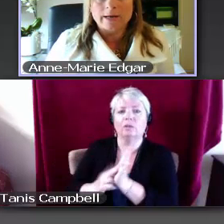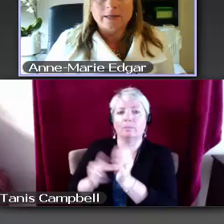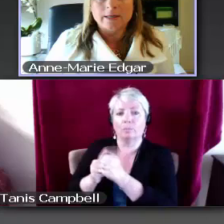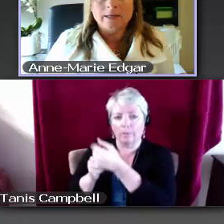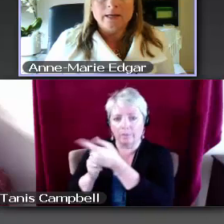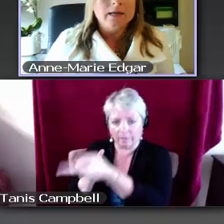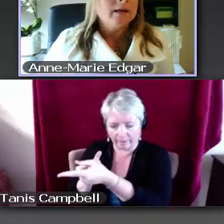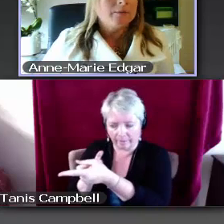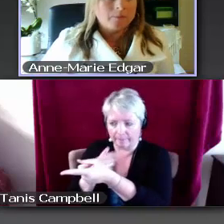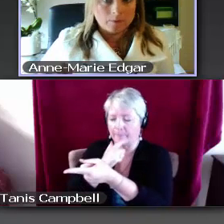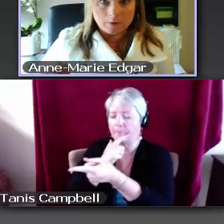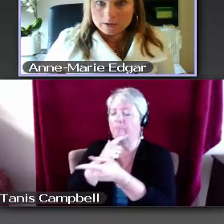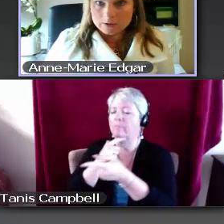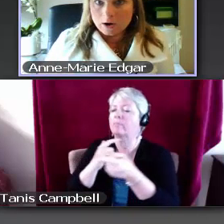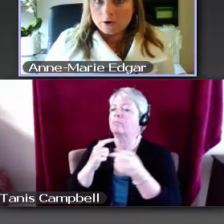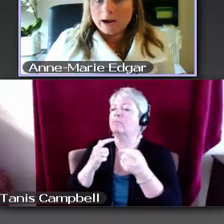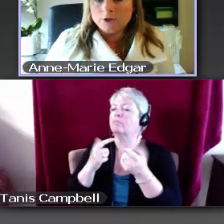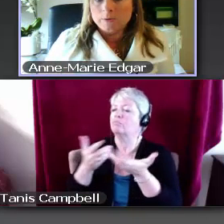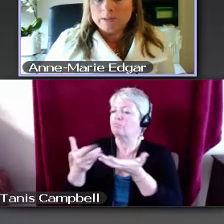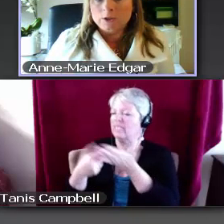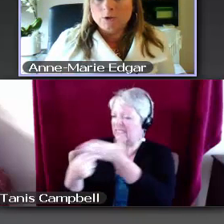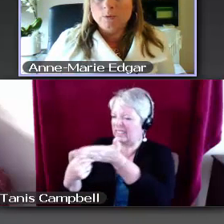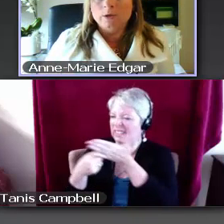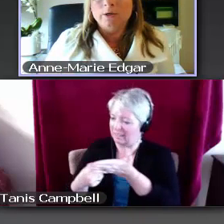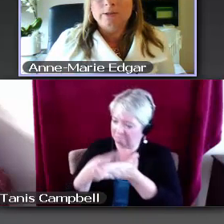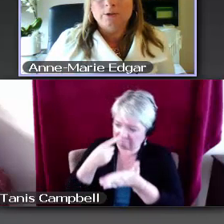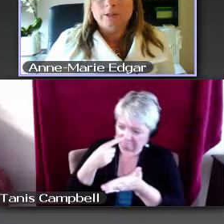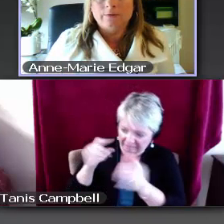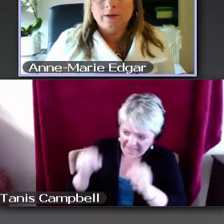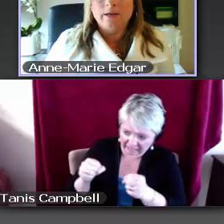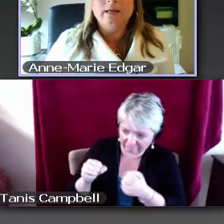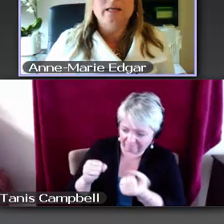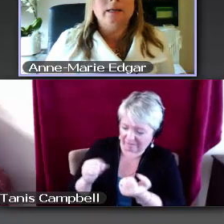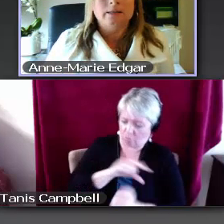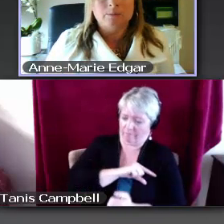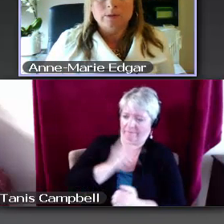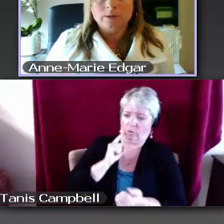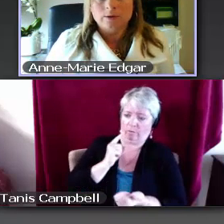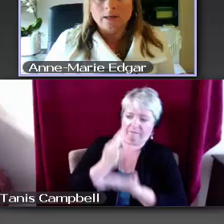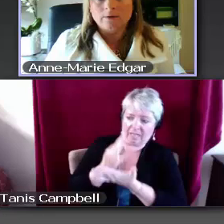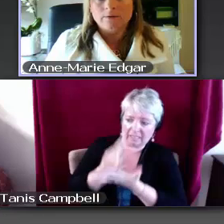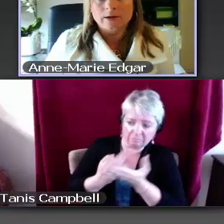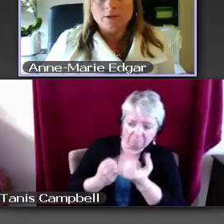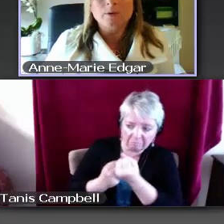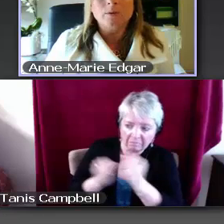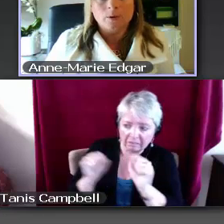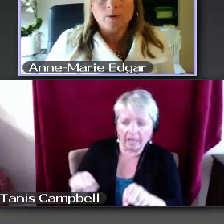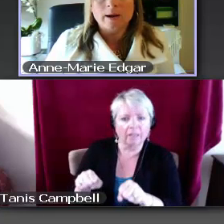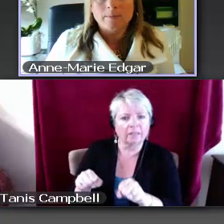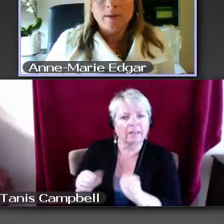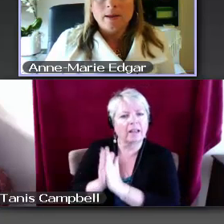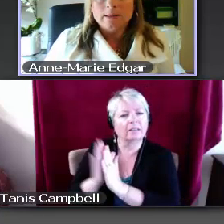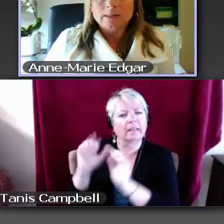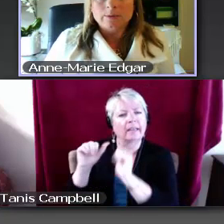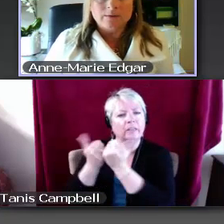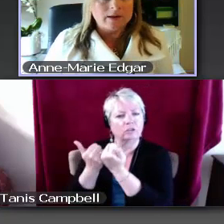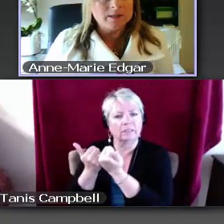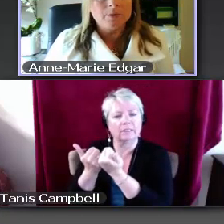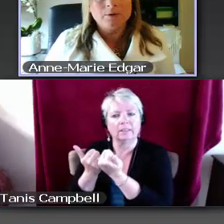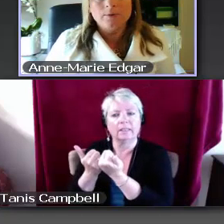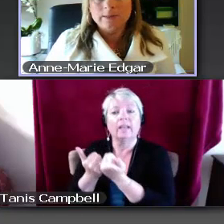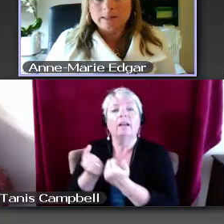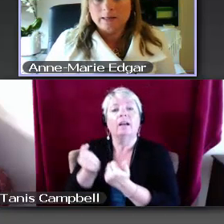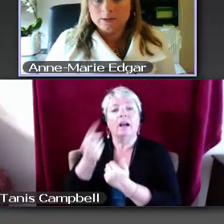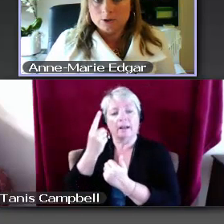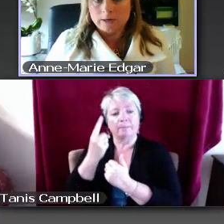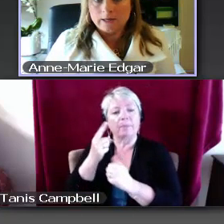college accredited, our graduates do earn a certificate. It is most certainly a fundable program. So it's